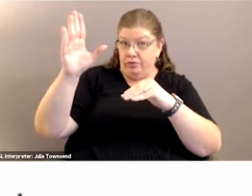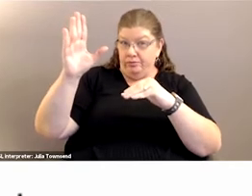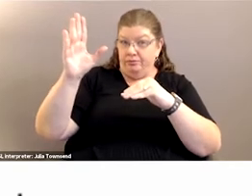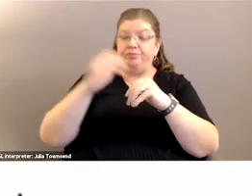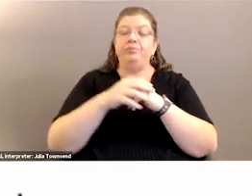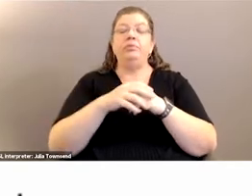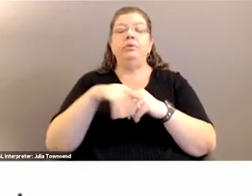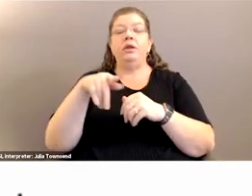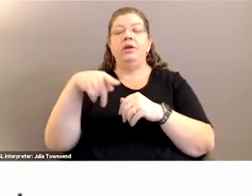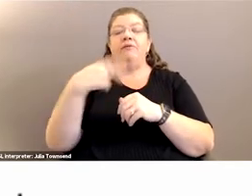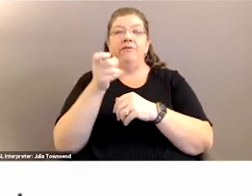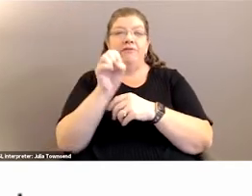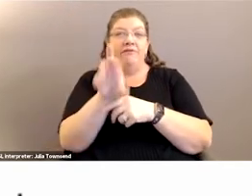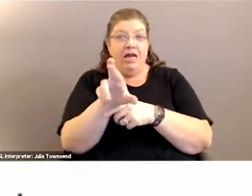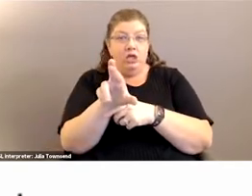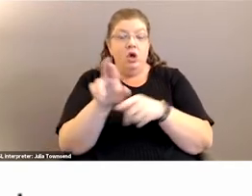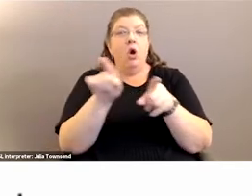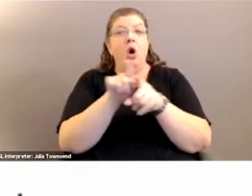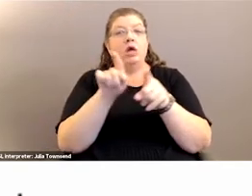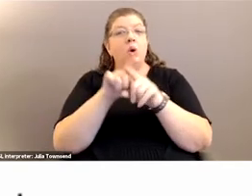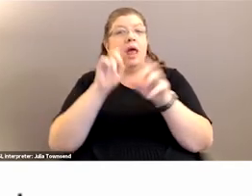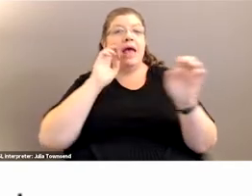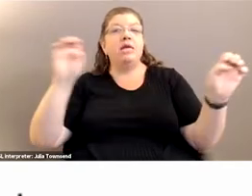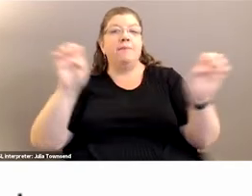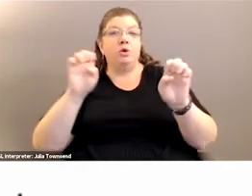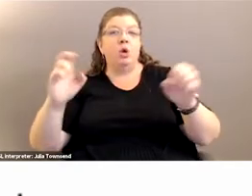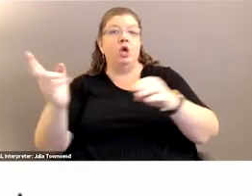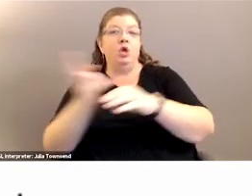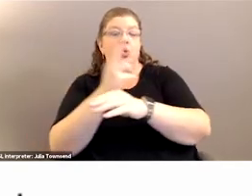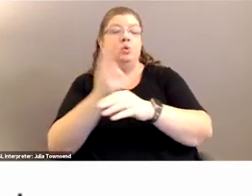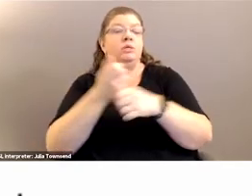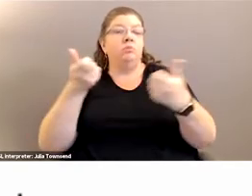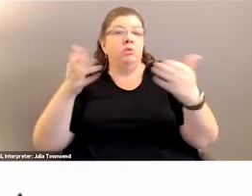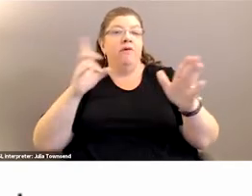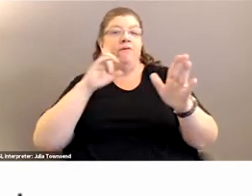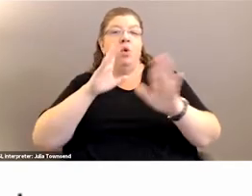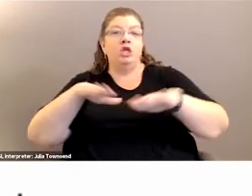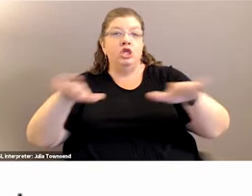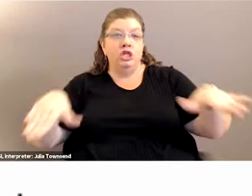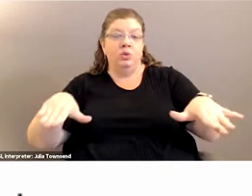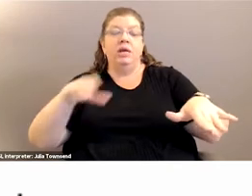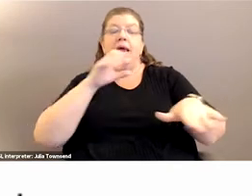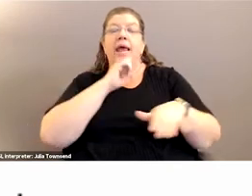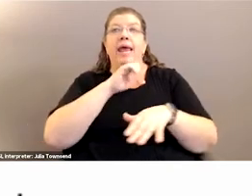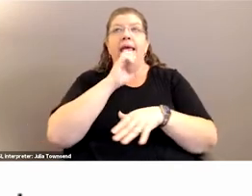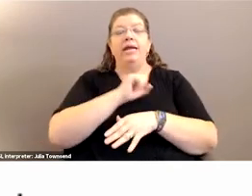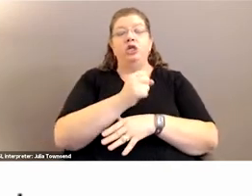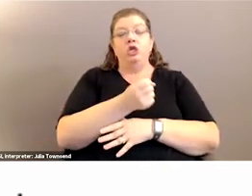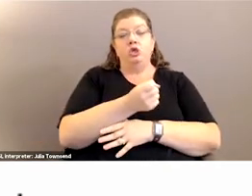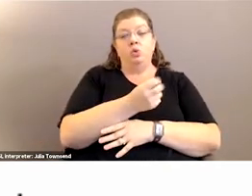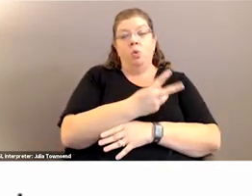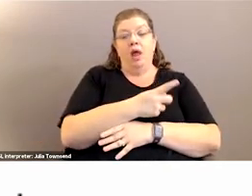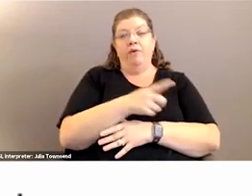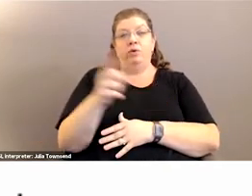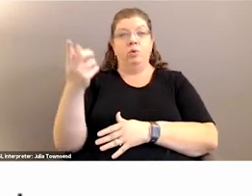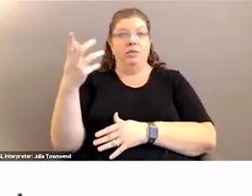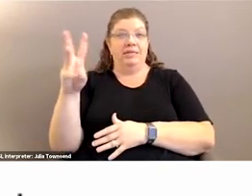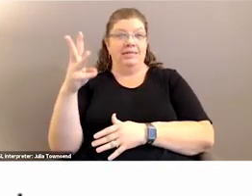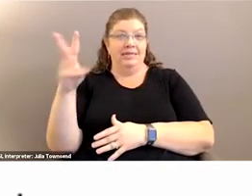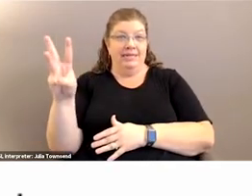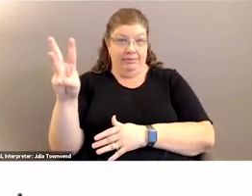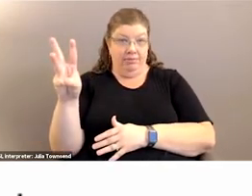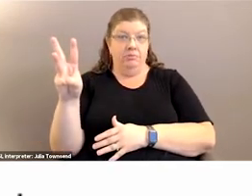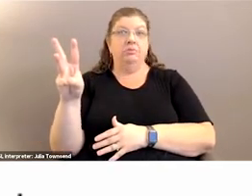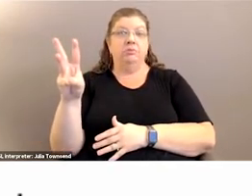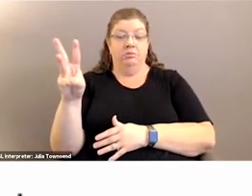the pfizer vaccine also has emergency authorization for use in children between the ages of 12 and 16. so